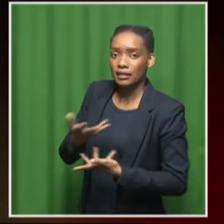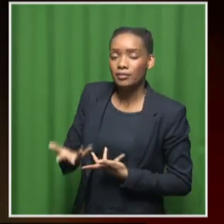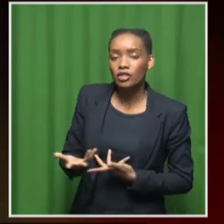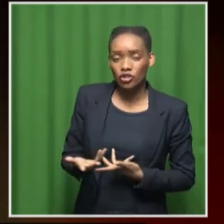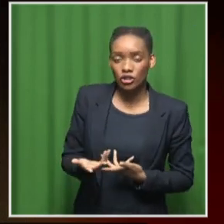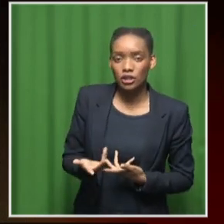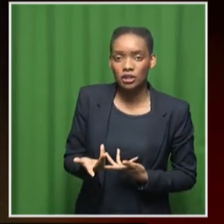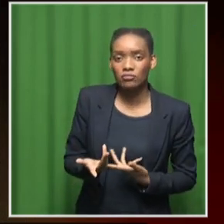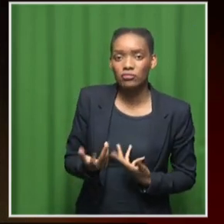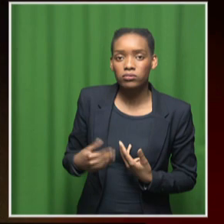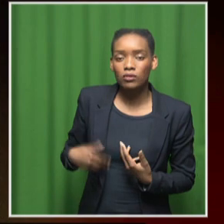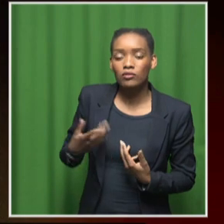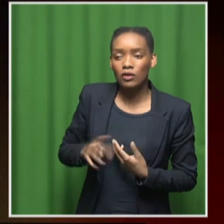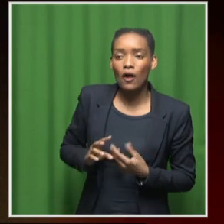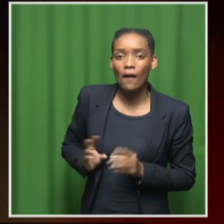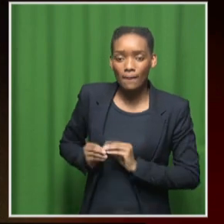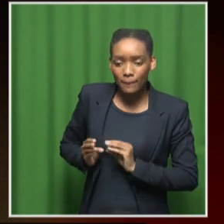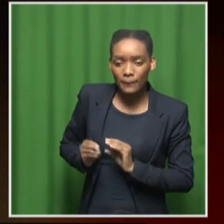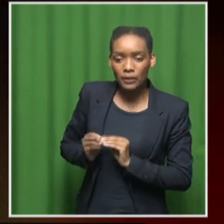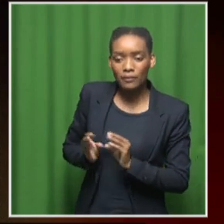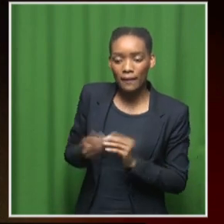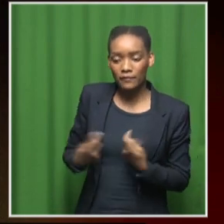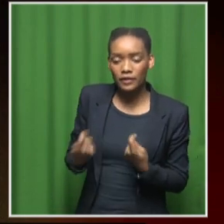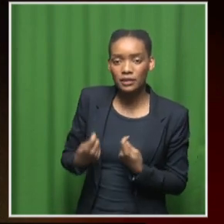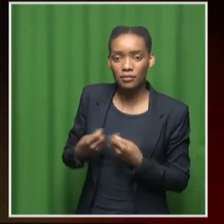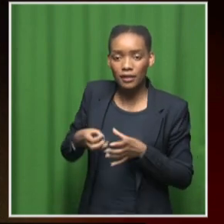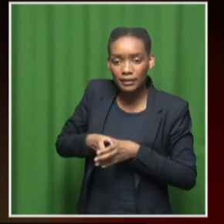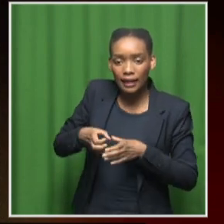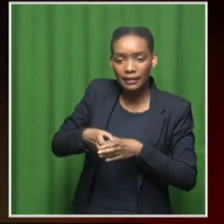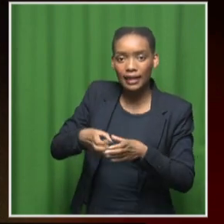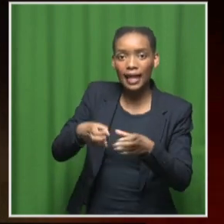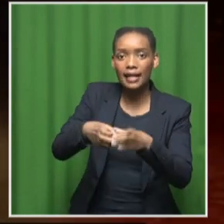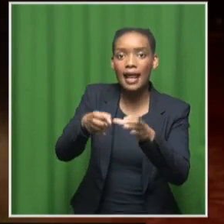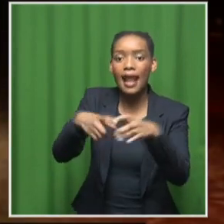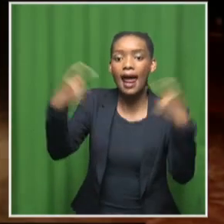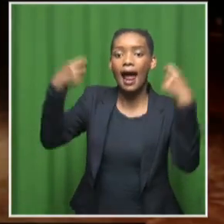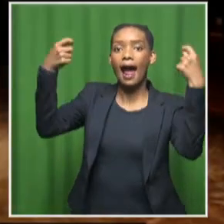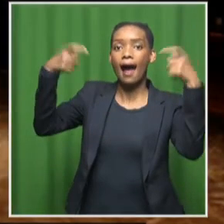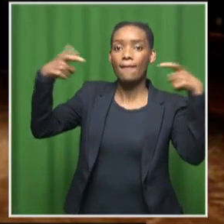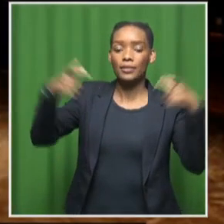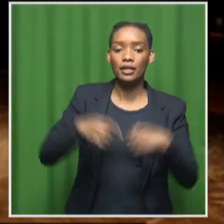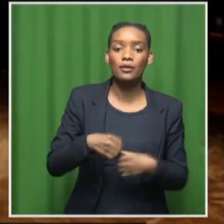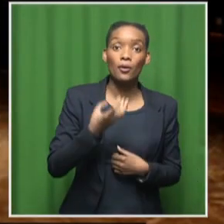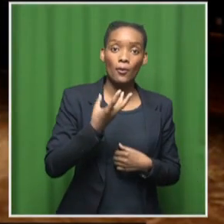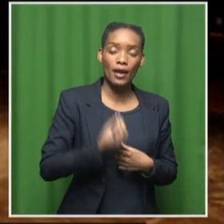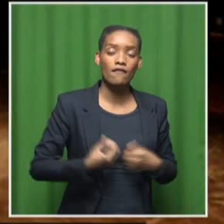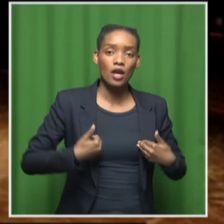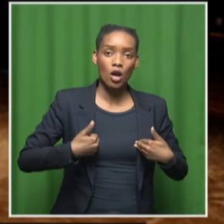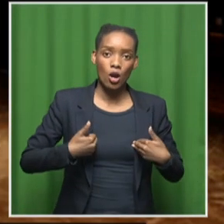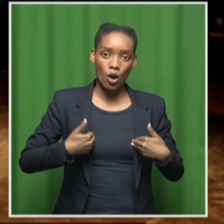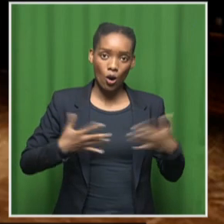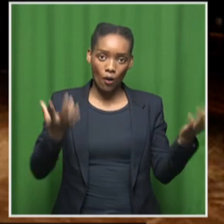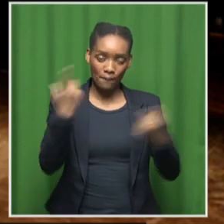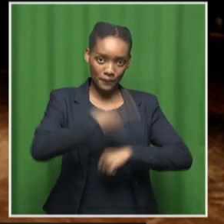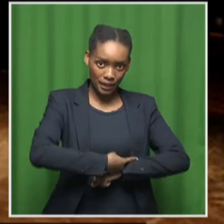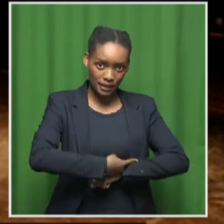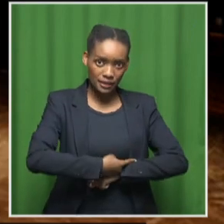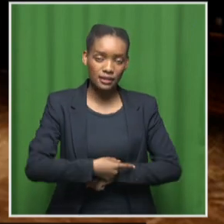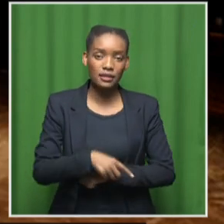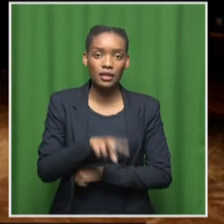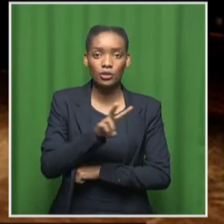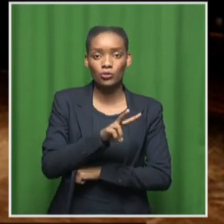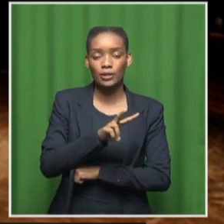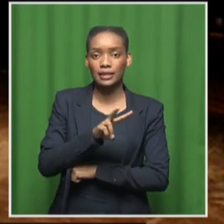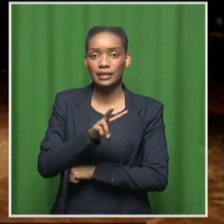build-up to this festival? Well, we do have what we're calling a kind of an open day on the opening, which is the 20th